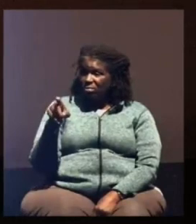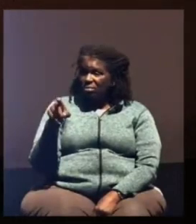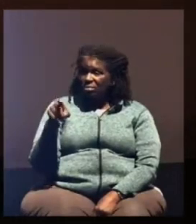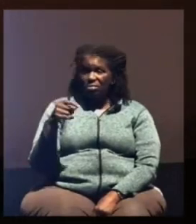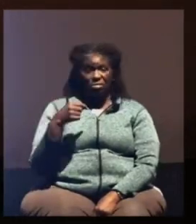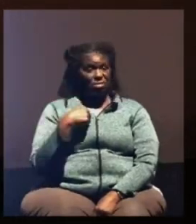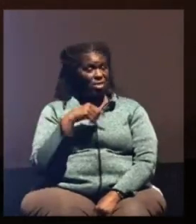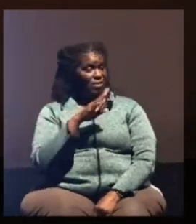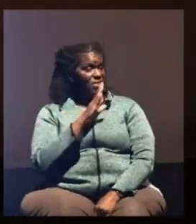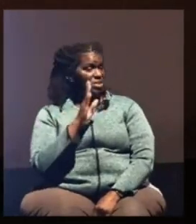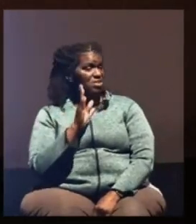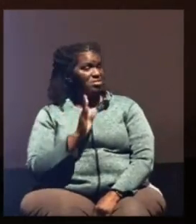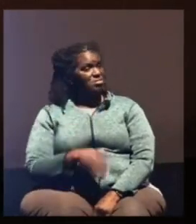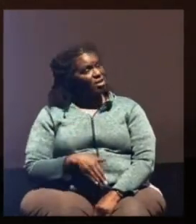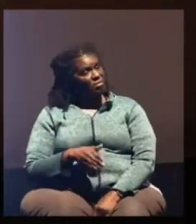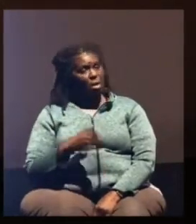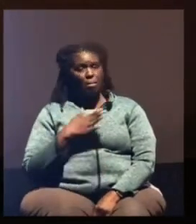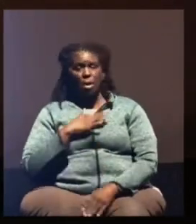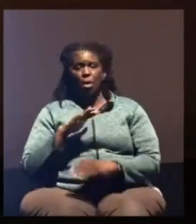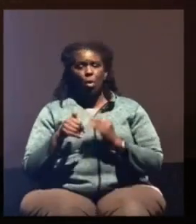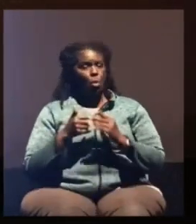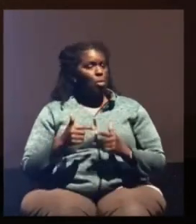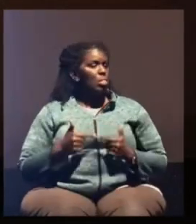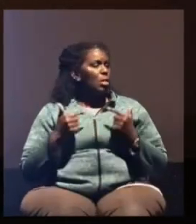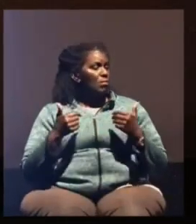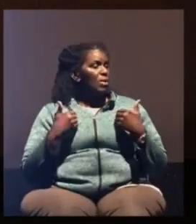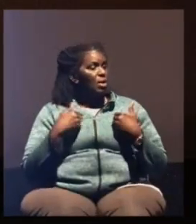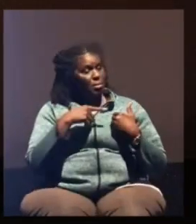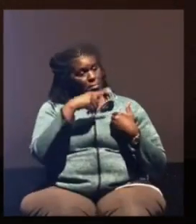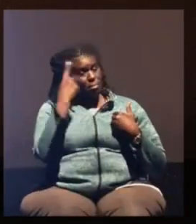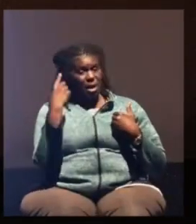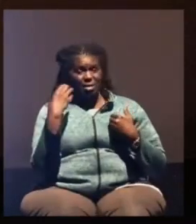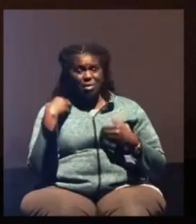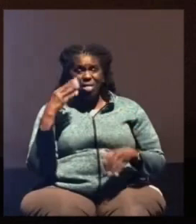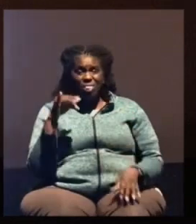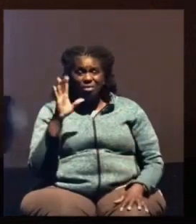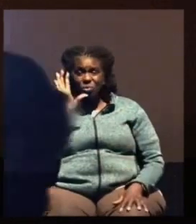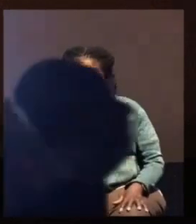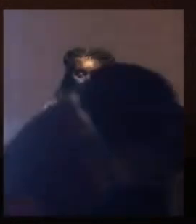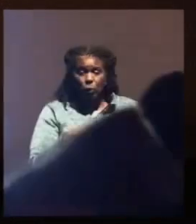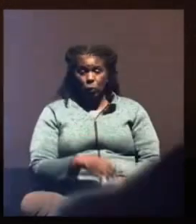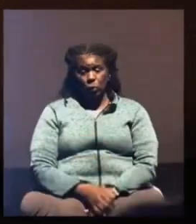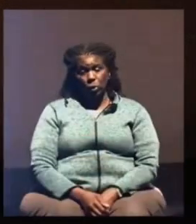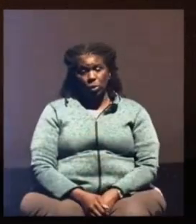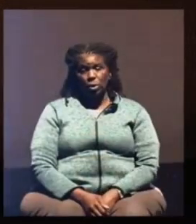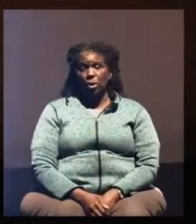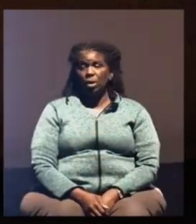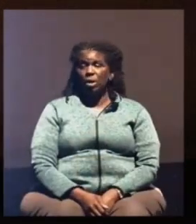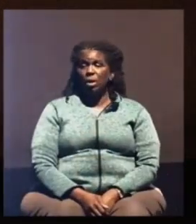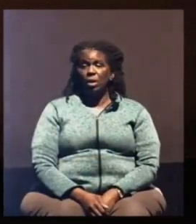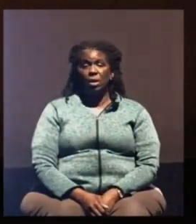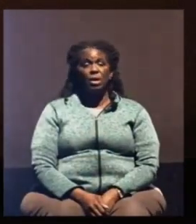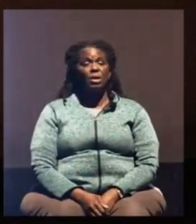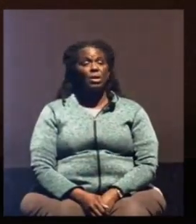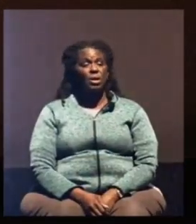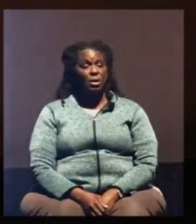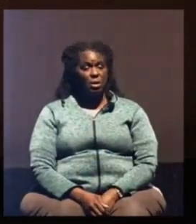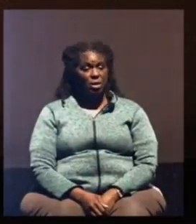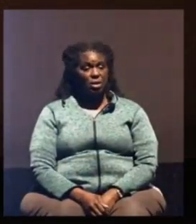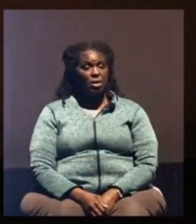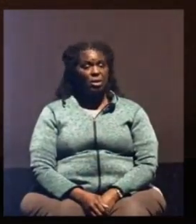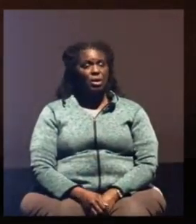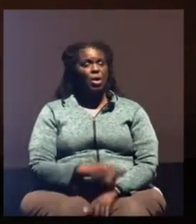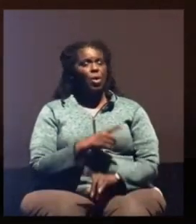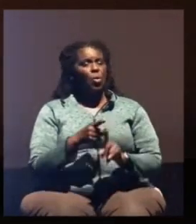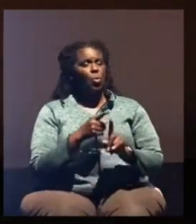I've never in my entire life had a black boss. How weird is that? That's true. And until Sean